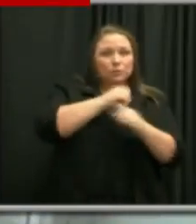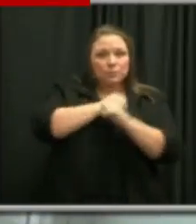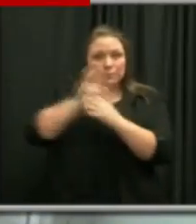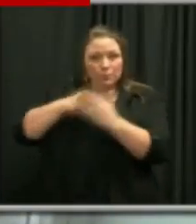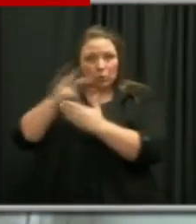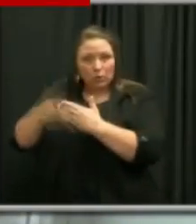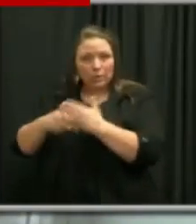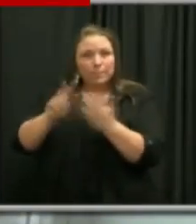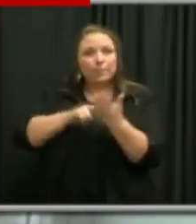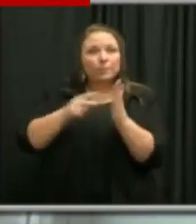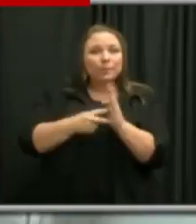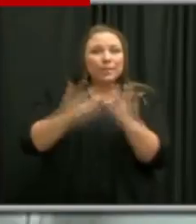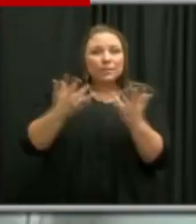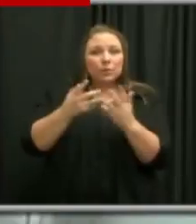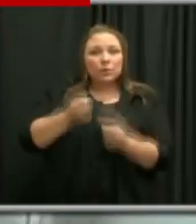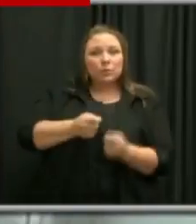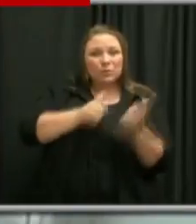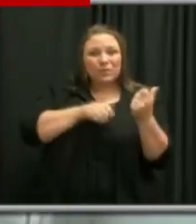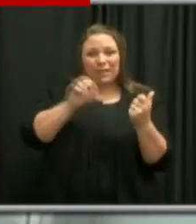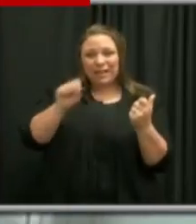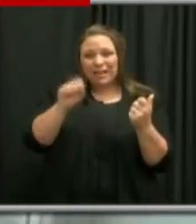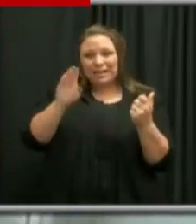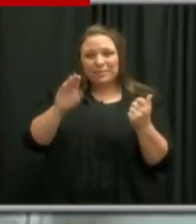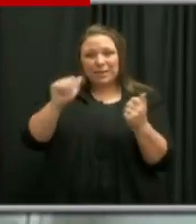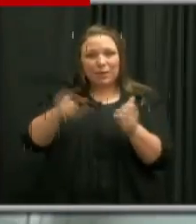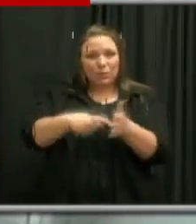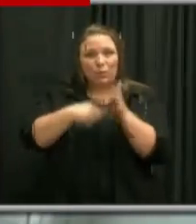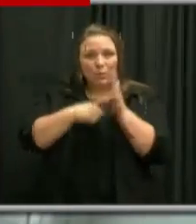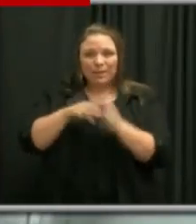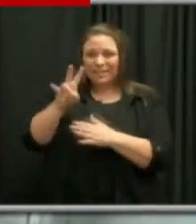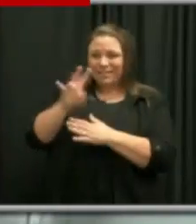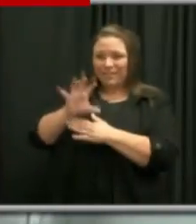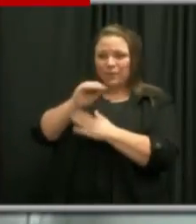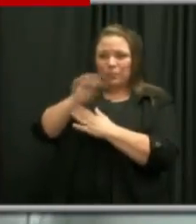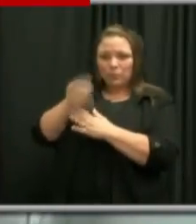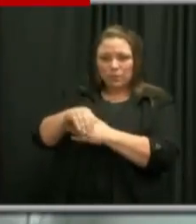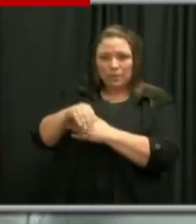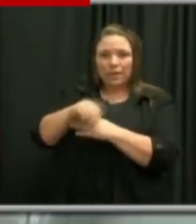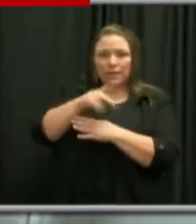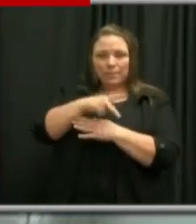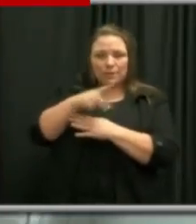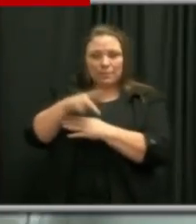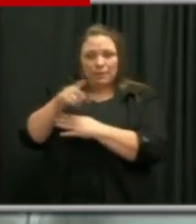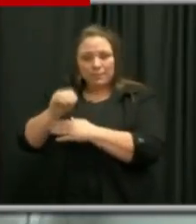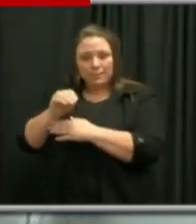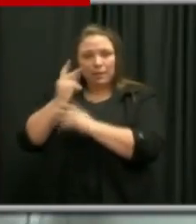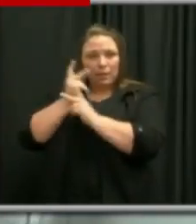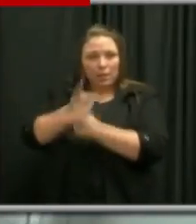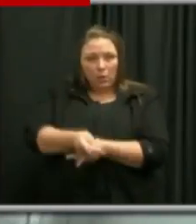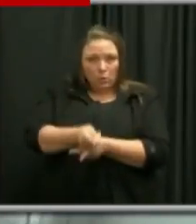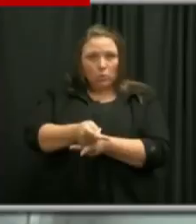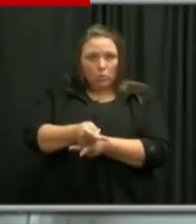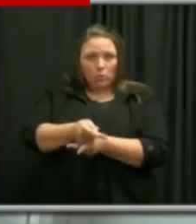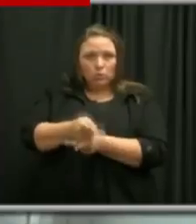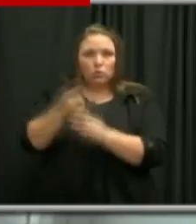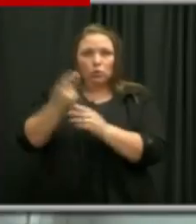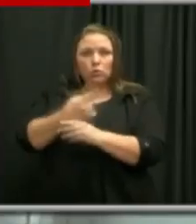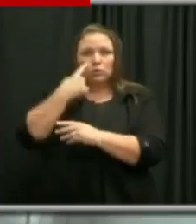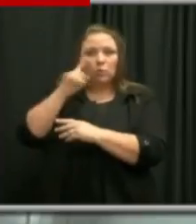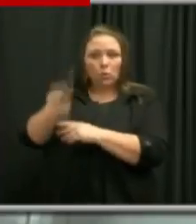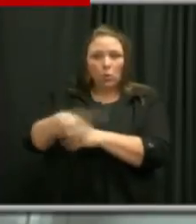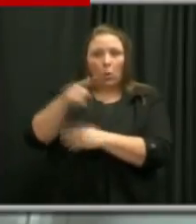And that includes the removal of the SBA requirement that 75% of PPPO loans be used for